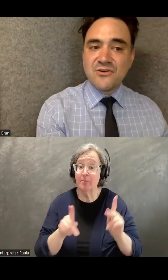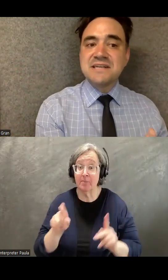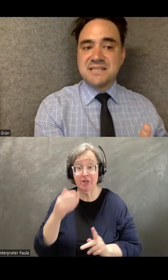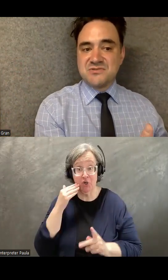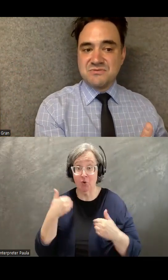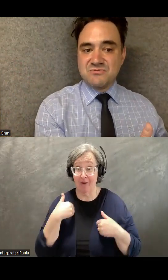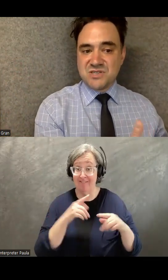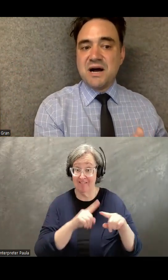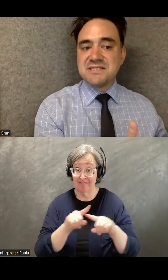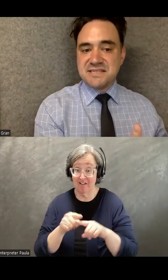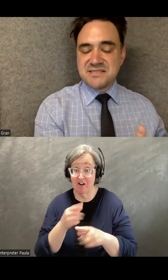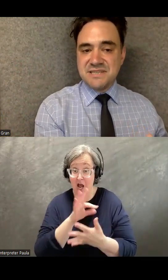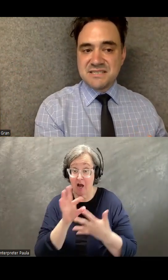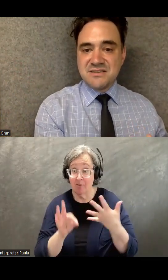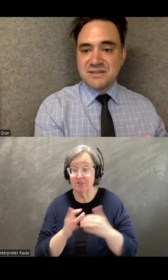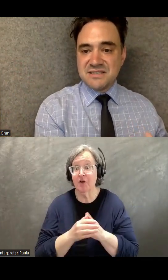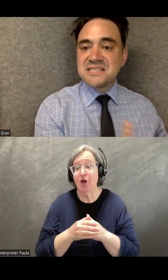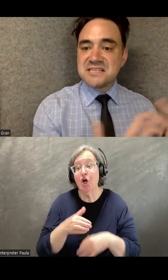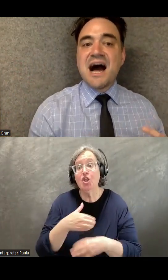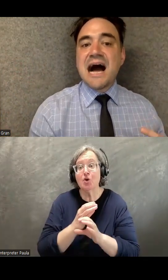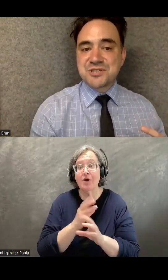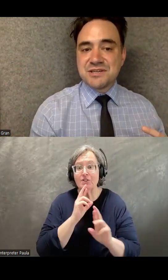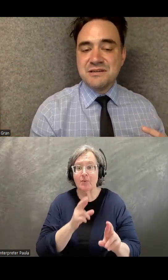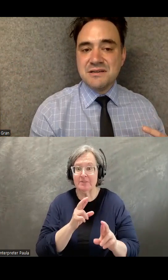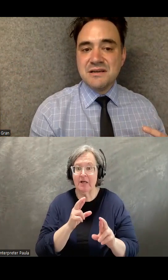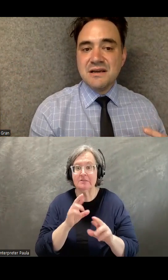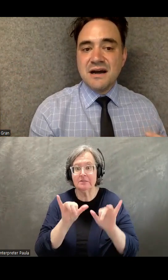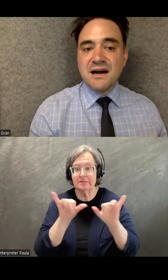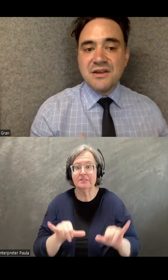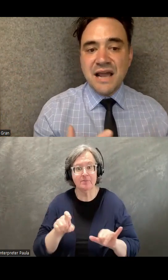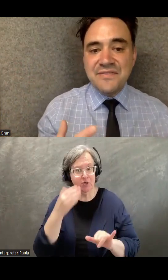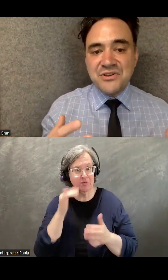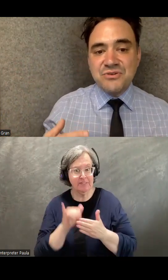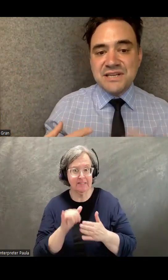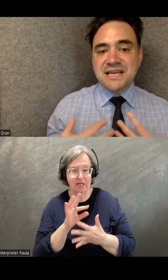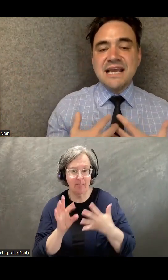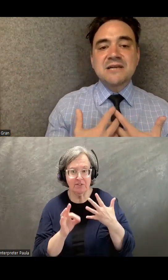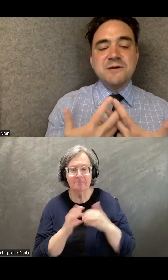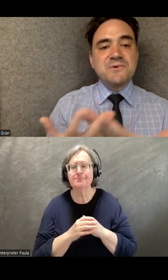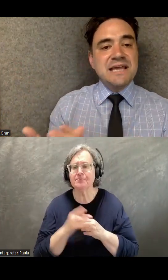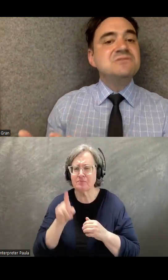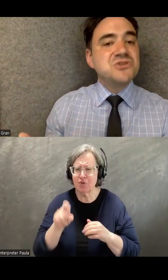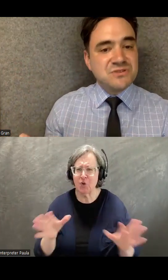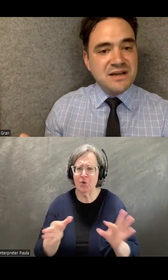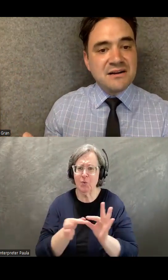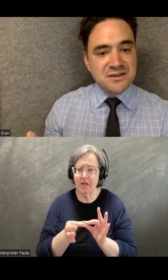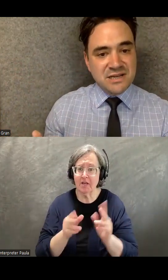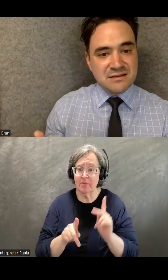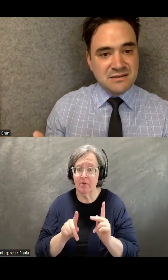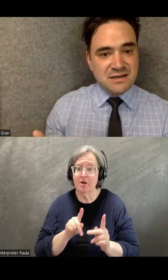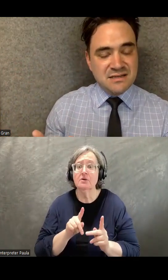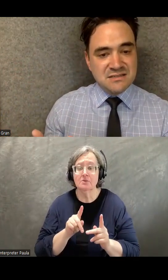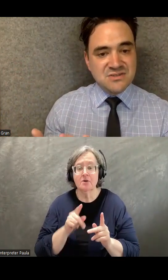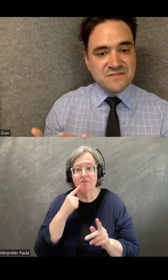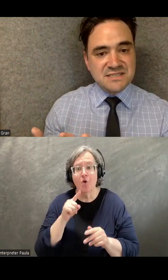there. The crisis response system needs to know that this is an option. And then you need to connect people into the